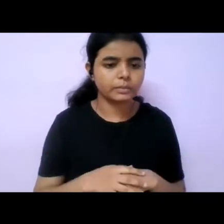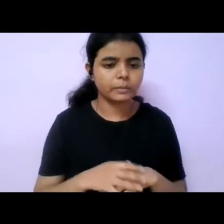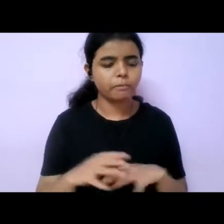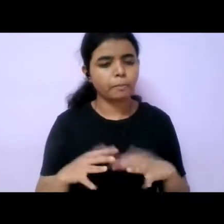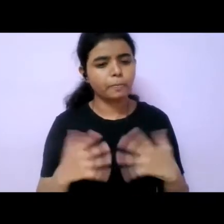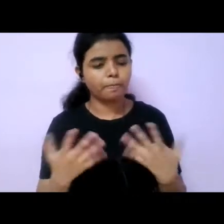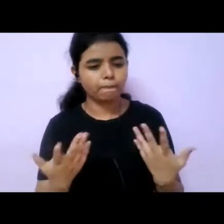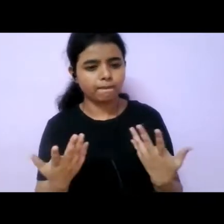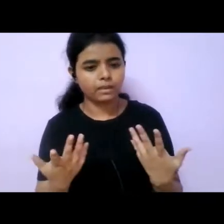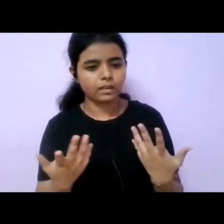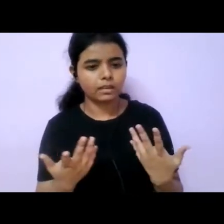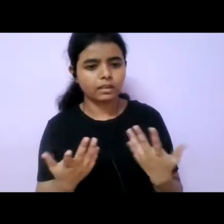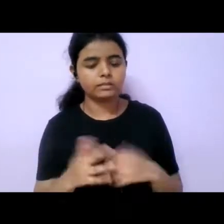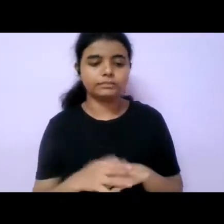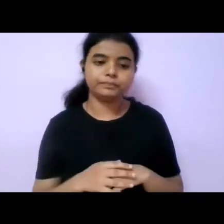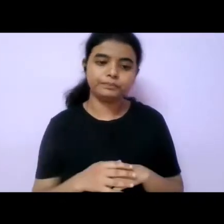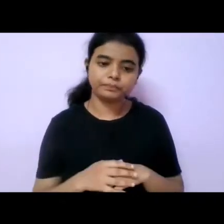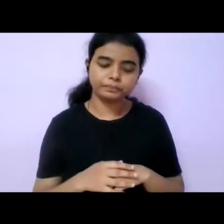or